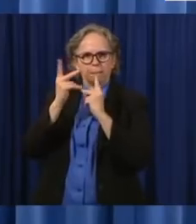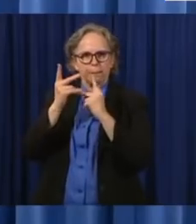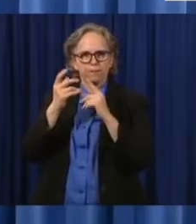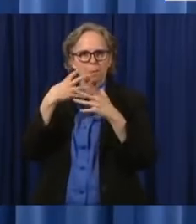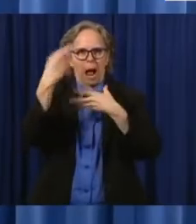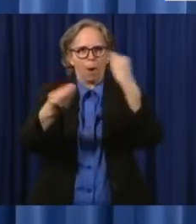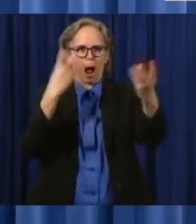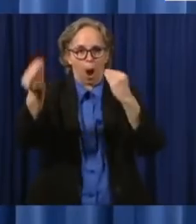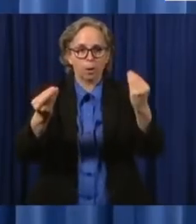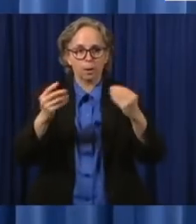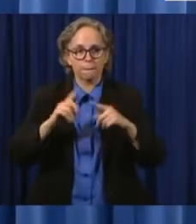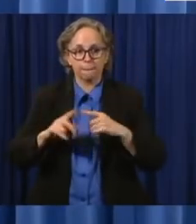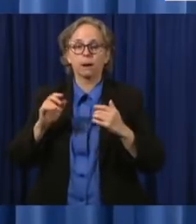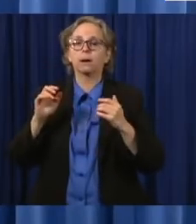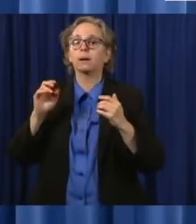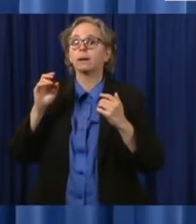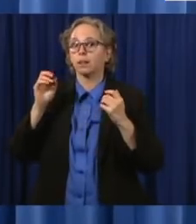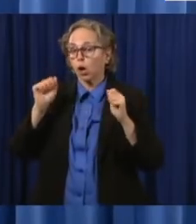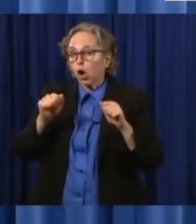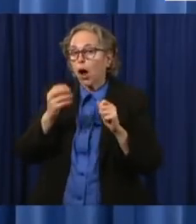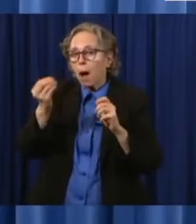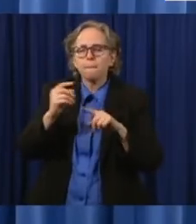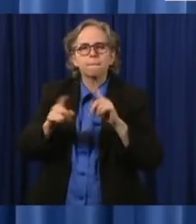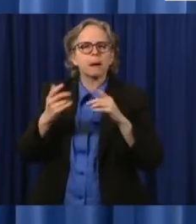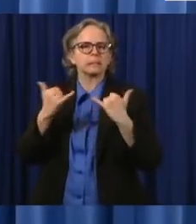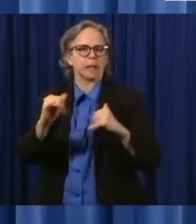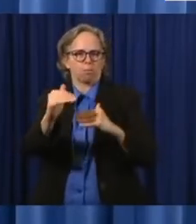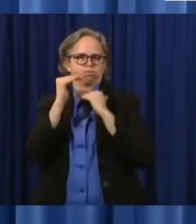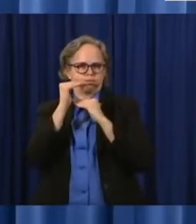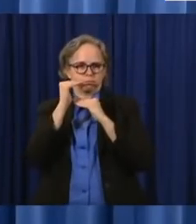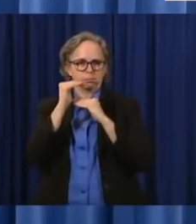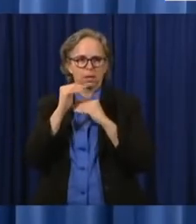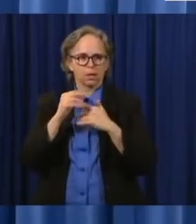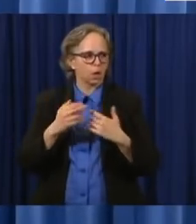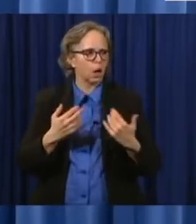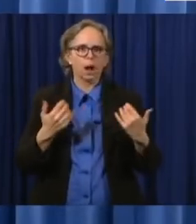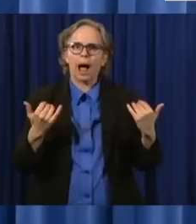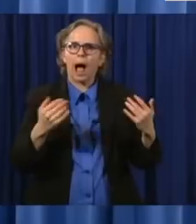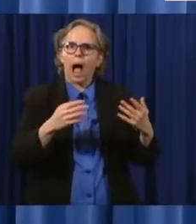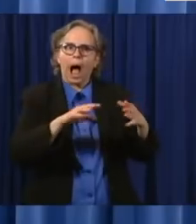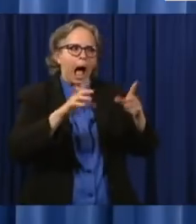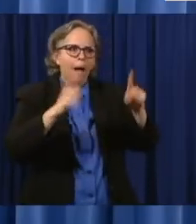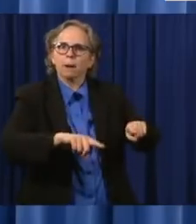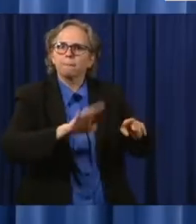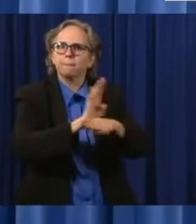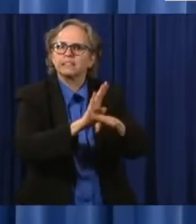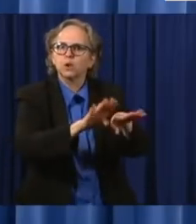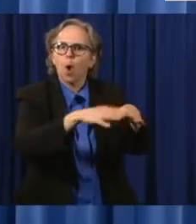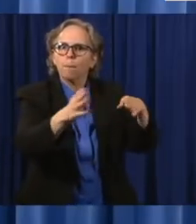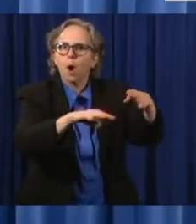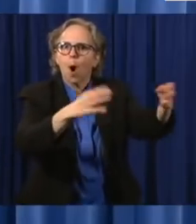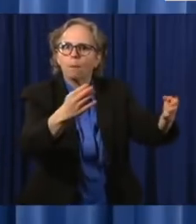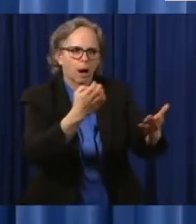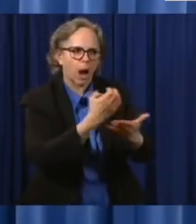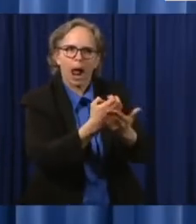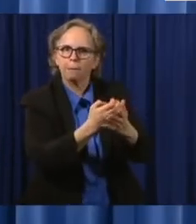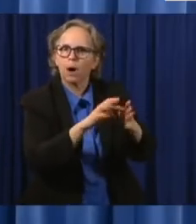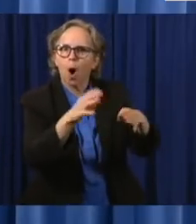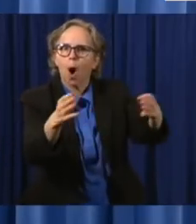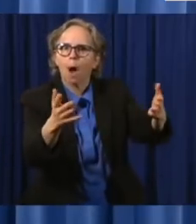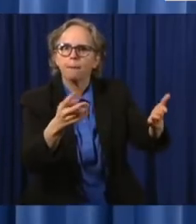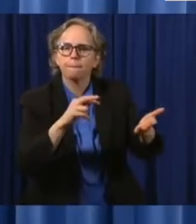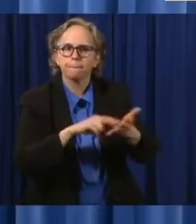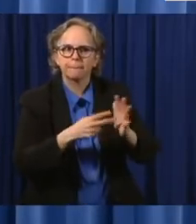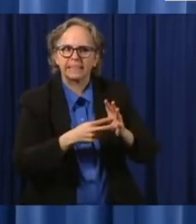reasons. Once we started opening back Ohio, in every case, the science is that we put